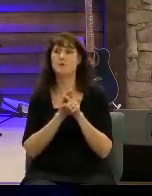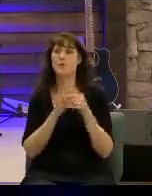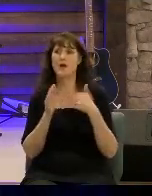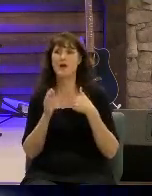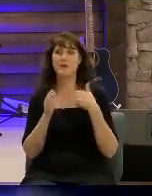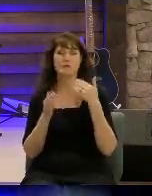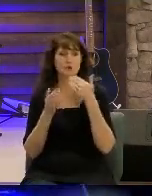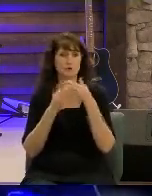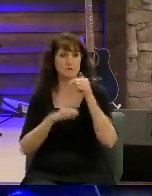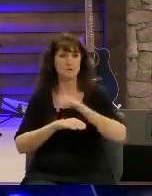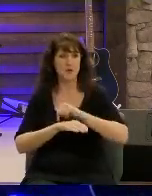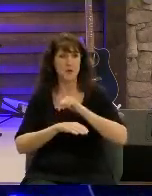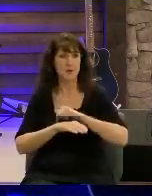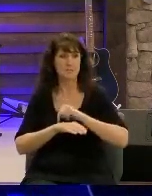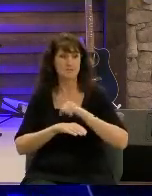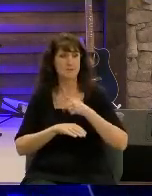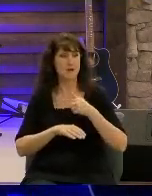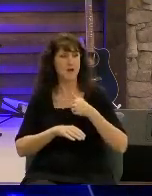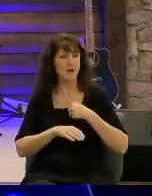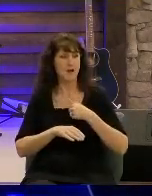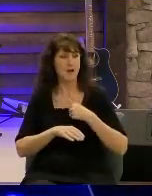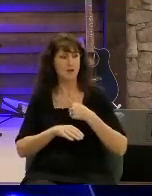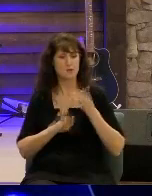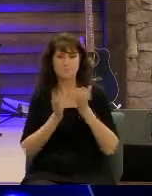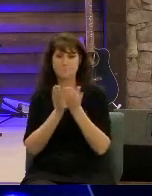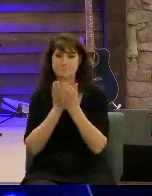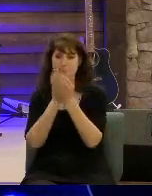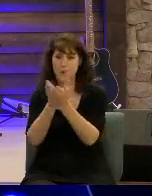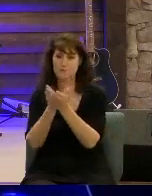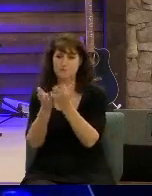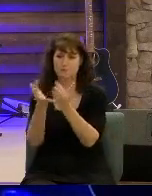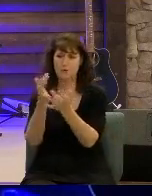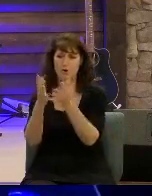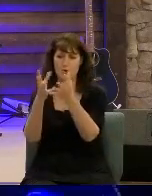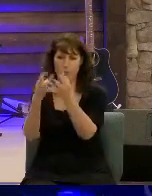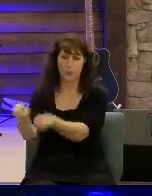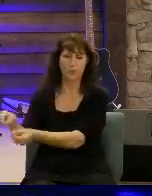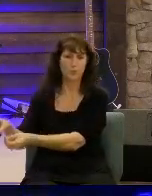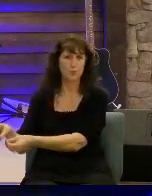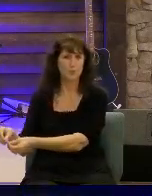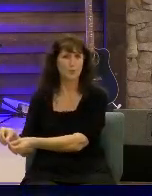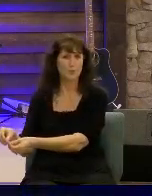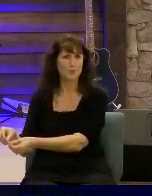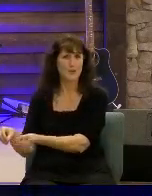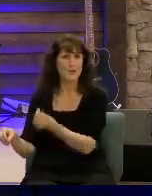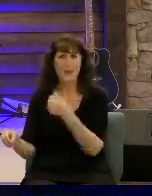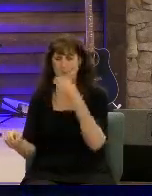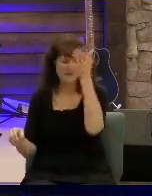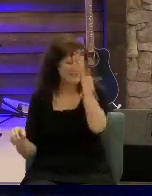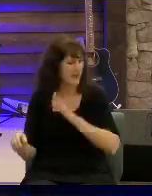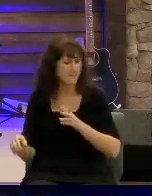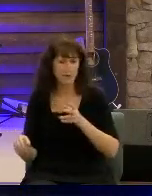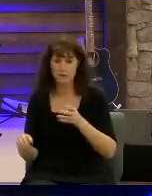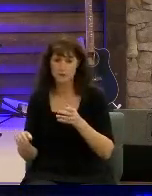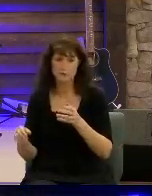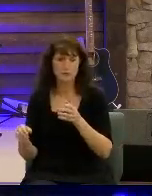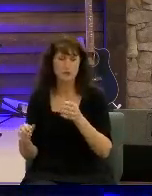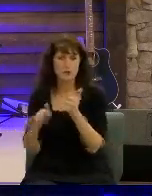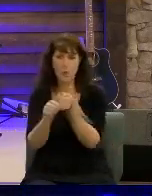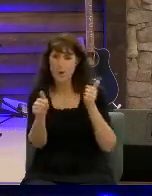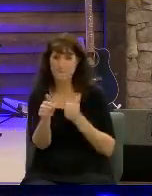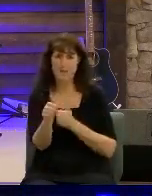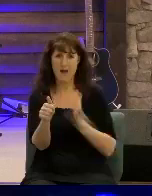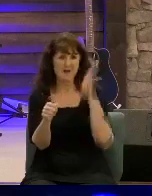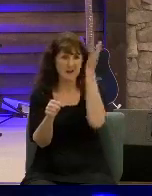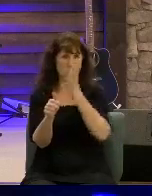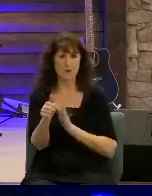want something that I can burn those boats, George. Amen. Amen. I want something I can burn those boats and say, I'm never going back there. Amen. Amen. I'm going to